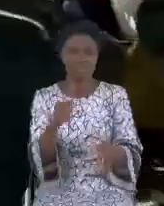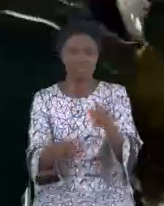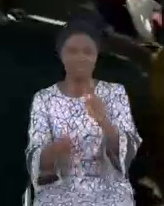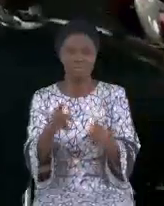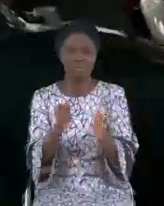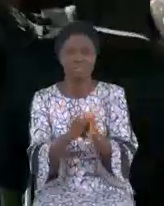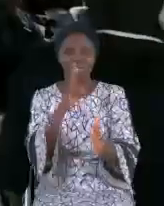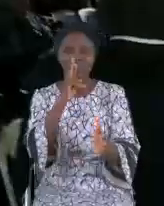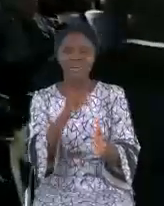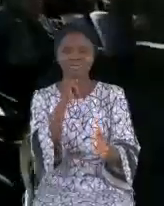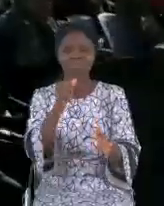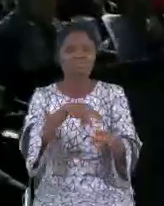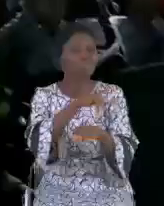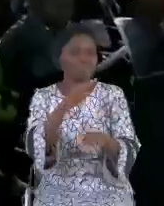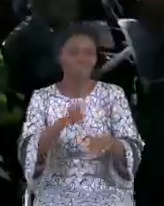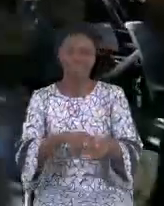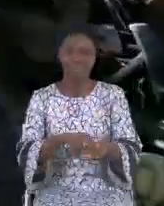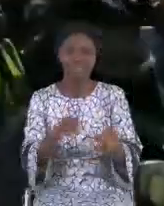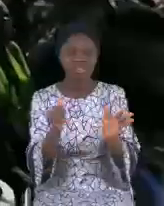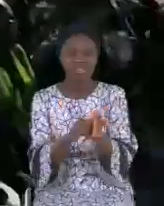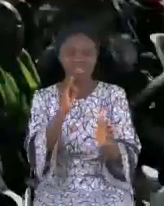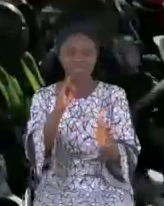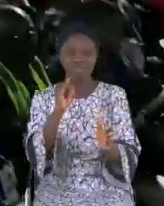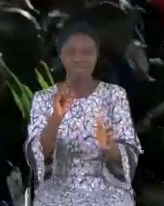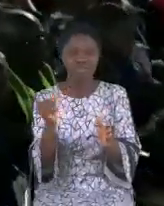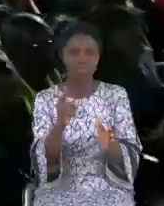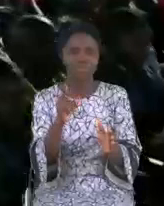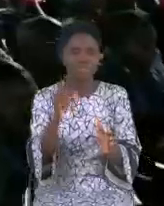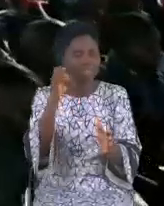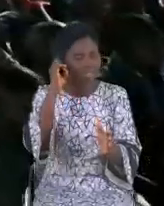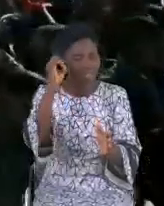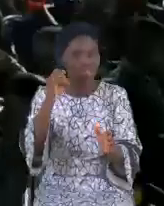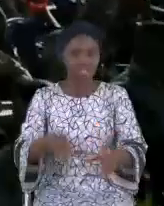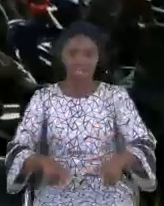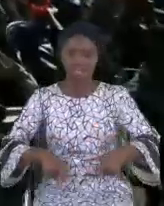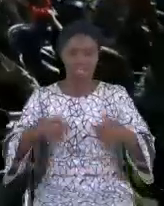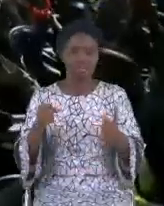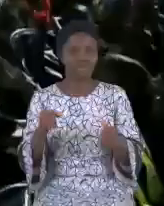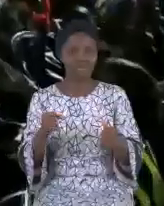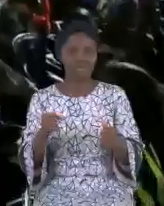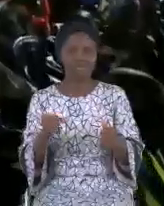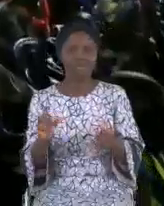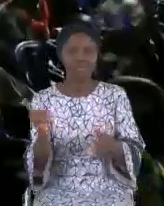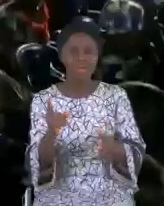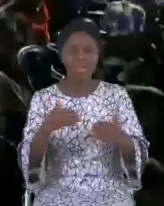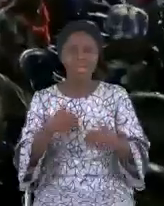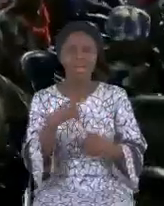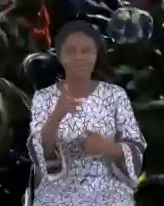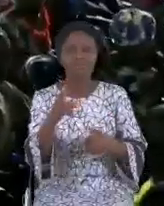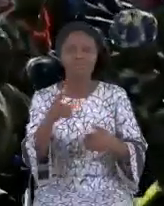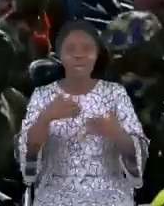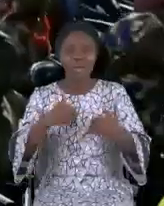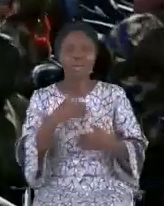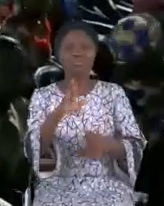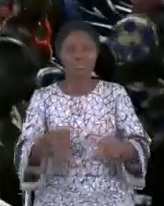not normal. That's where he had his dwelling. Where have you had your life, your